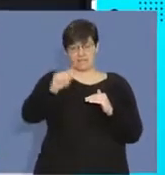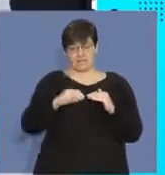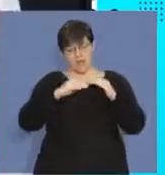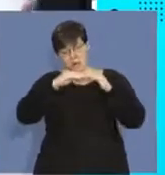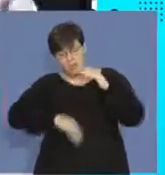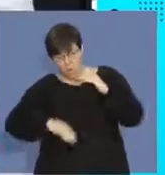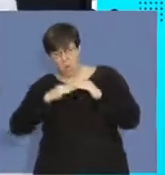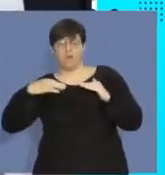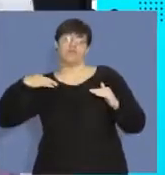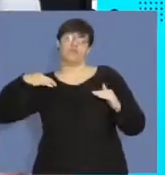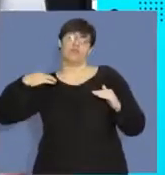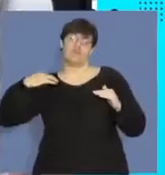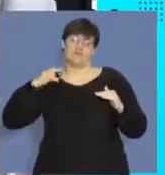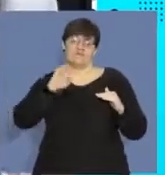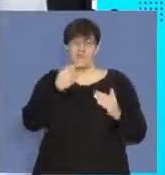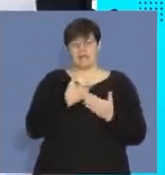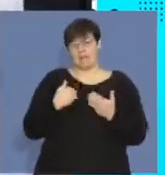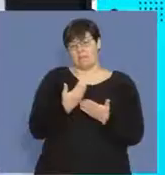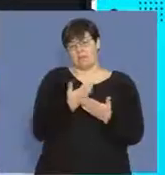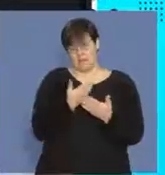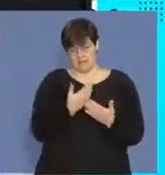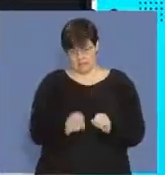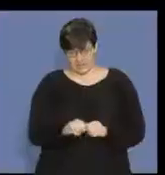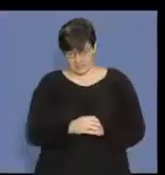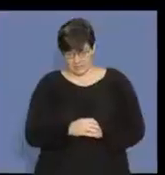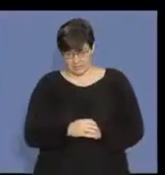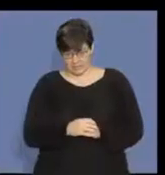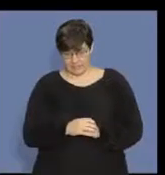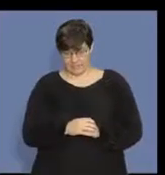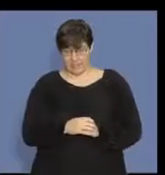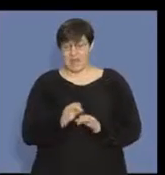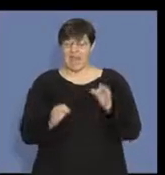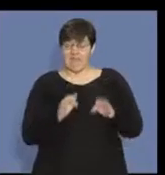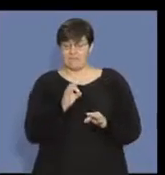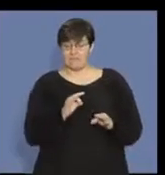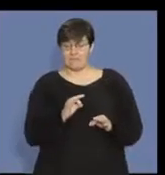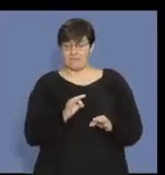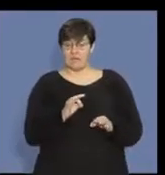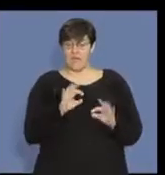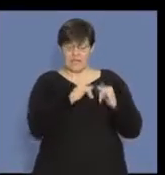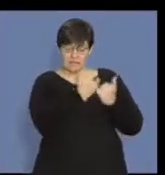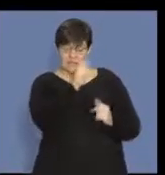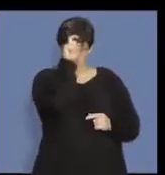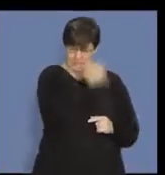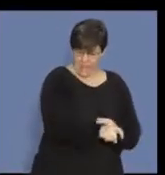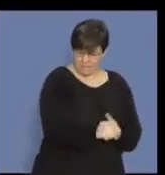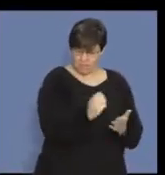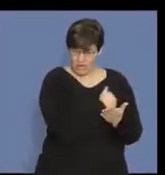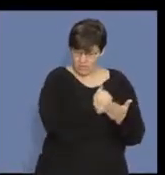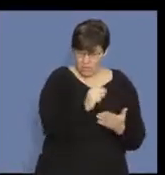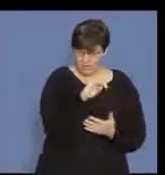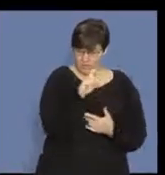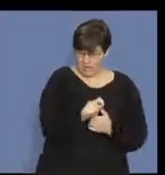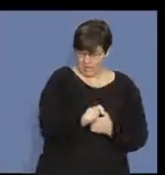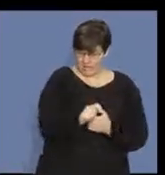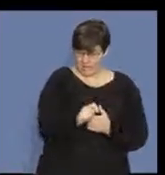apply for voluntary registration. Right, okay, now explain if it is compulsory for the company to register for